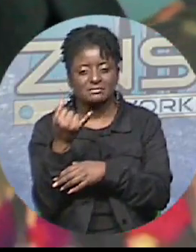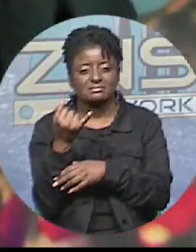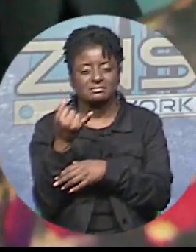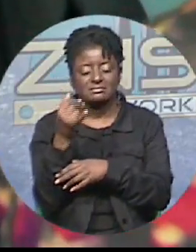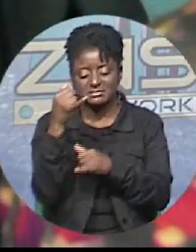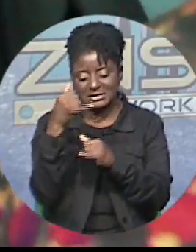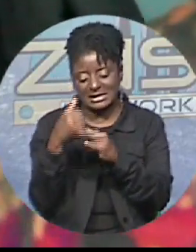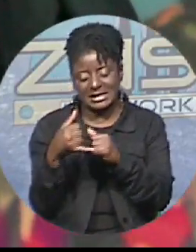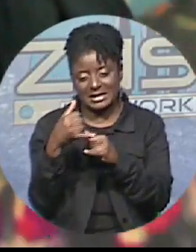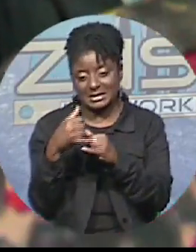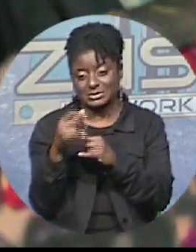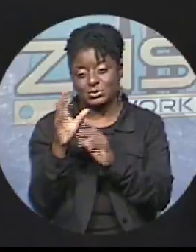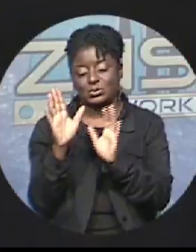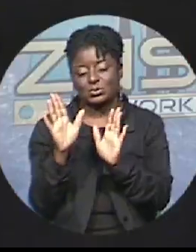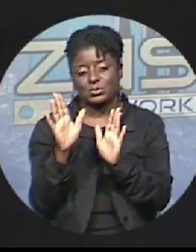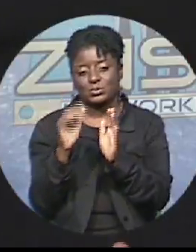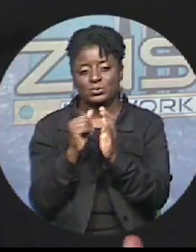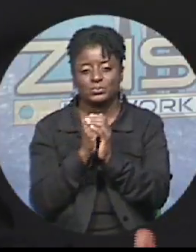Last. Whoa.